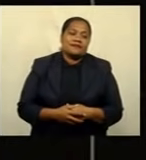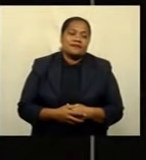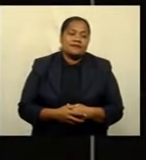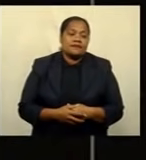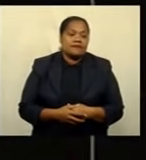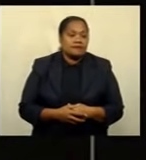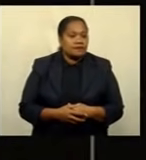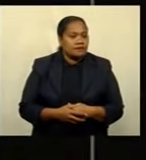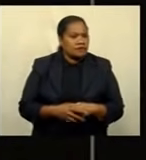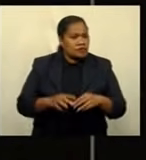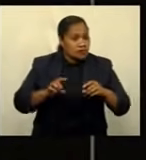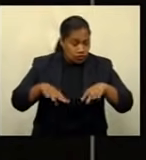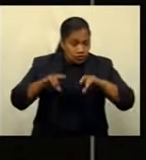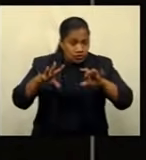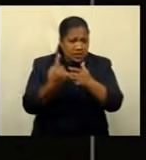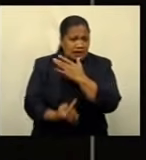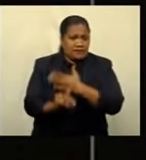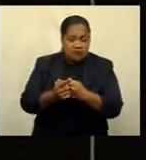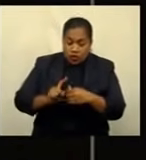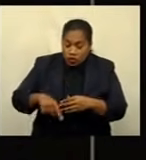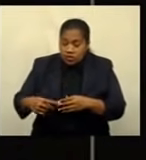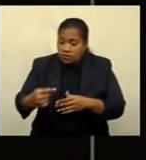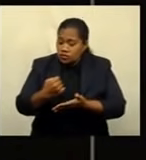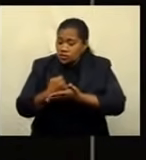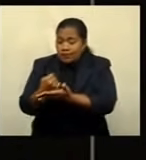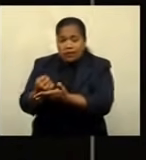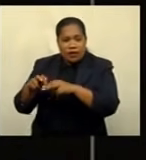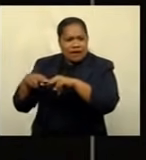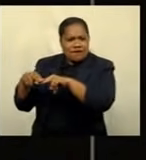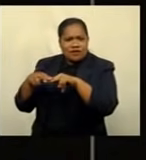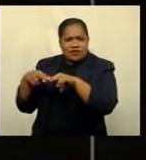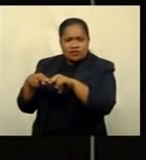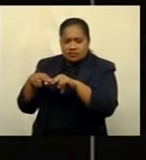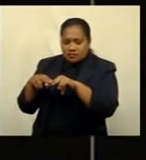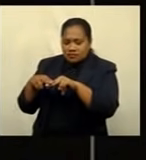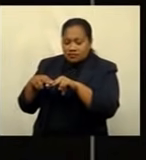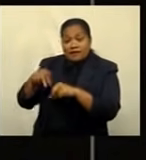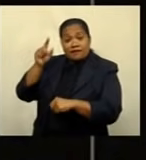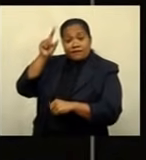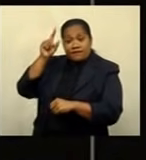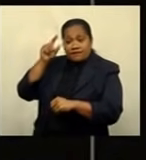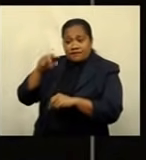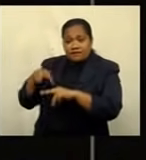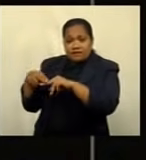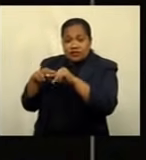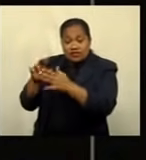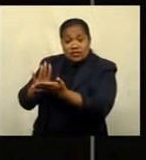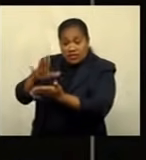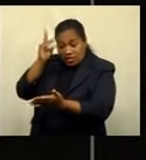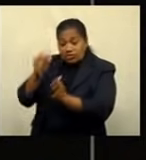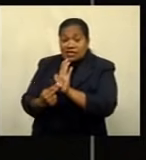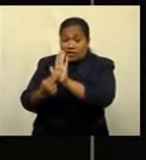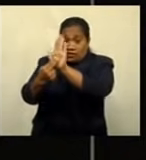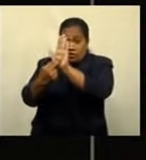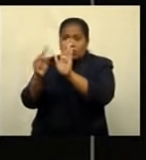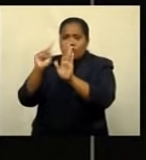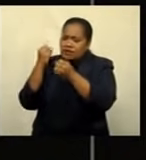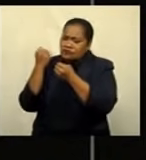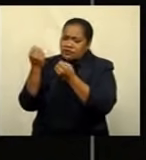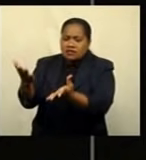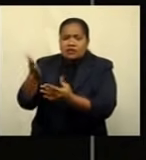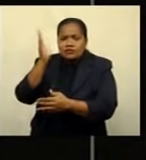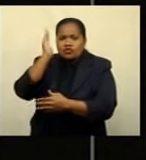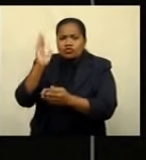News. Australia continues its support towards Fijian education in the Northern Division with the provision of school